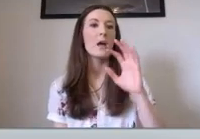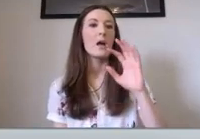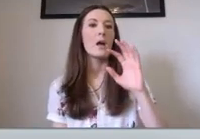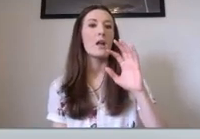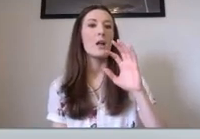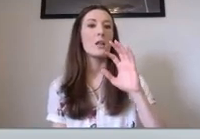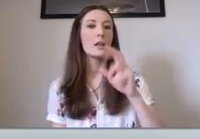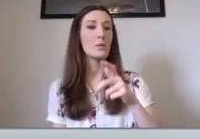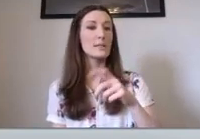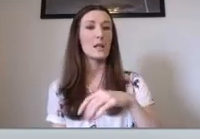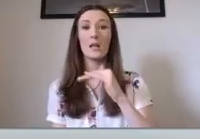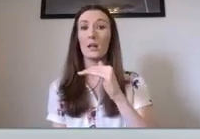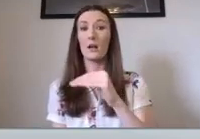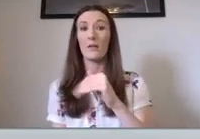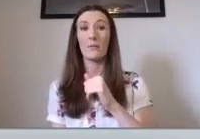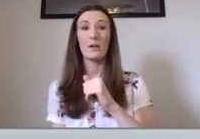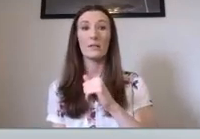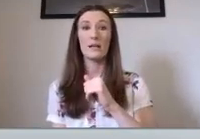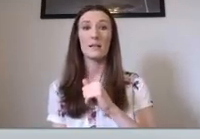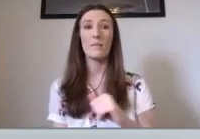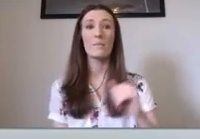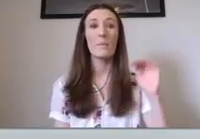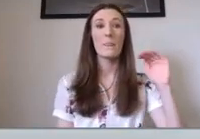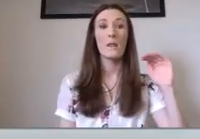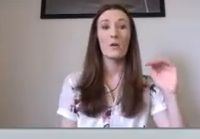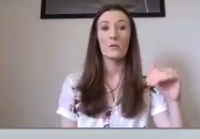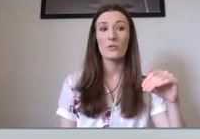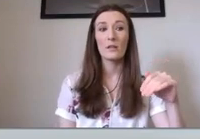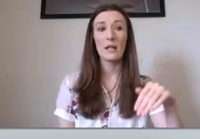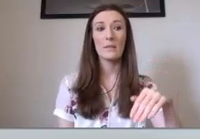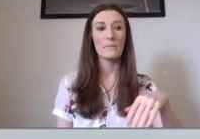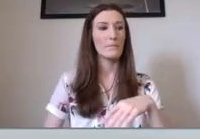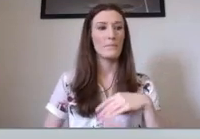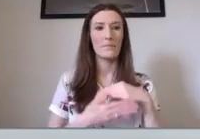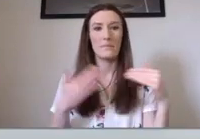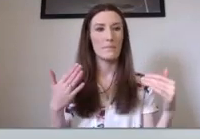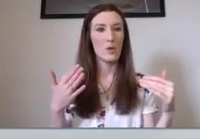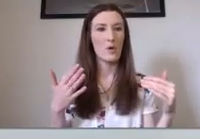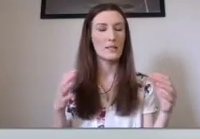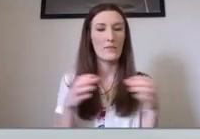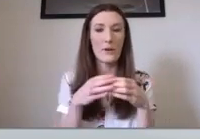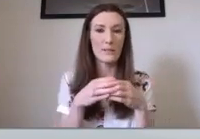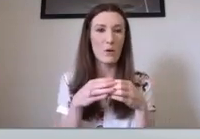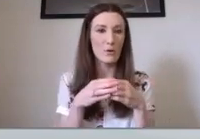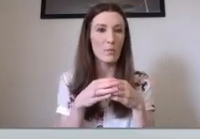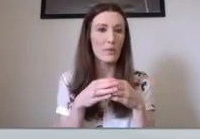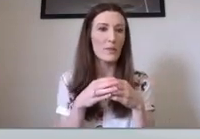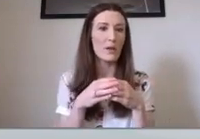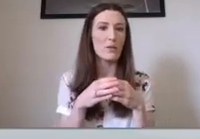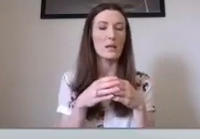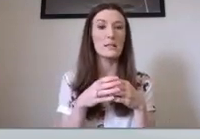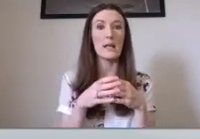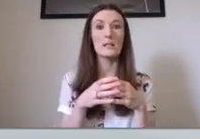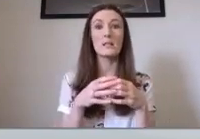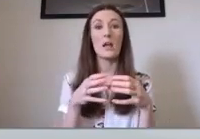okay? Linguistically, not everybody knows ASL. Culturally, It's a very small group within